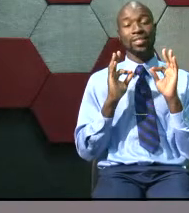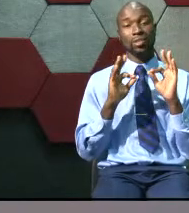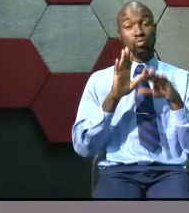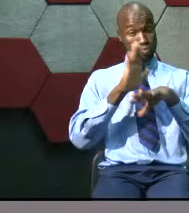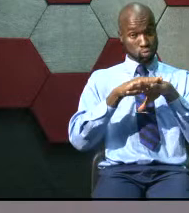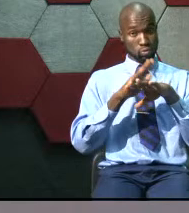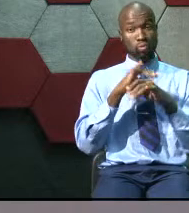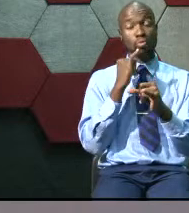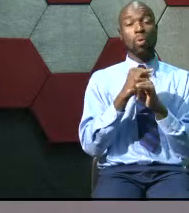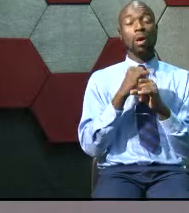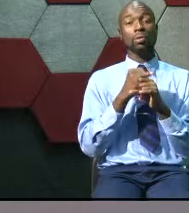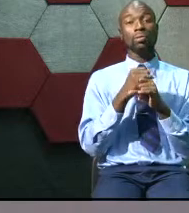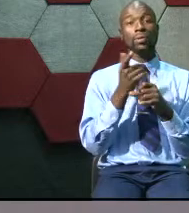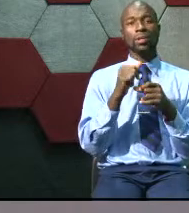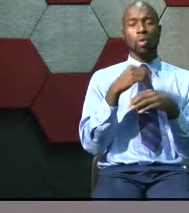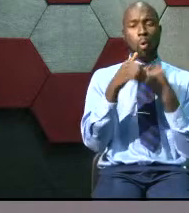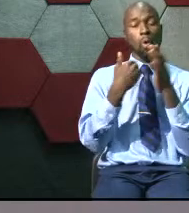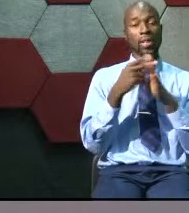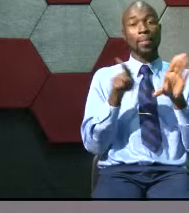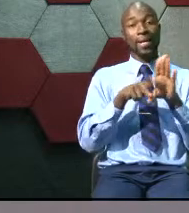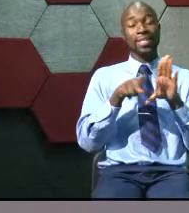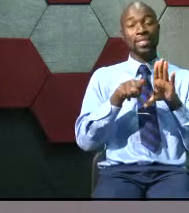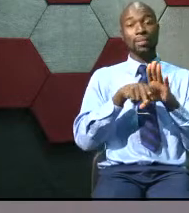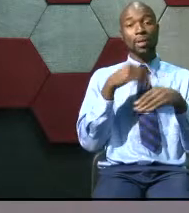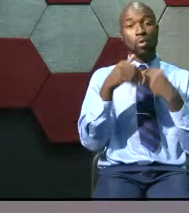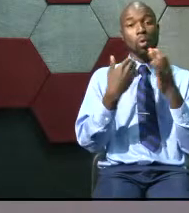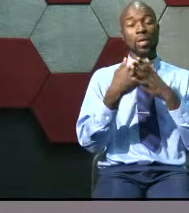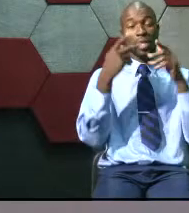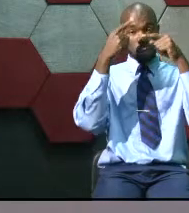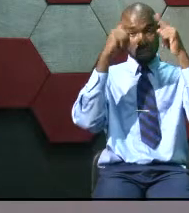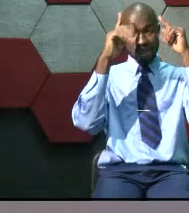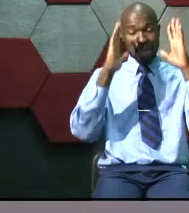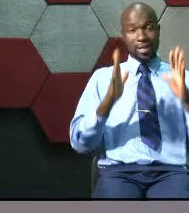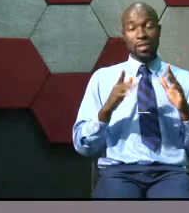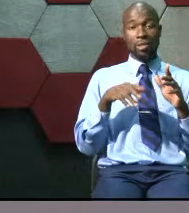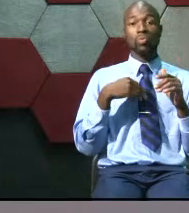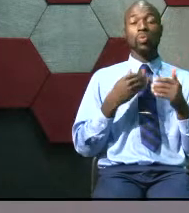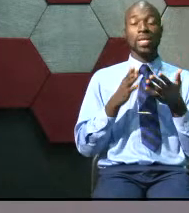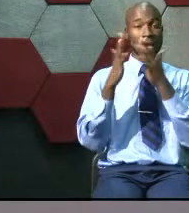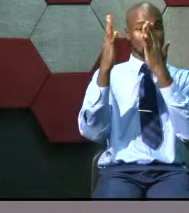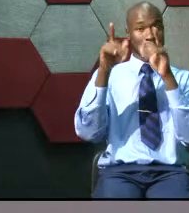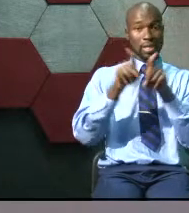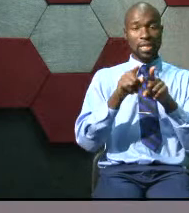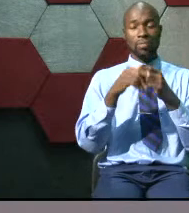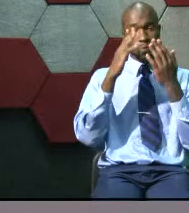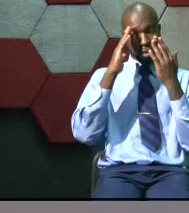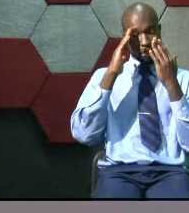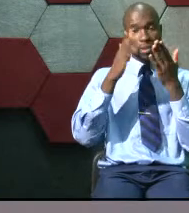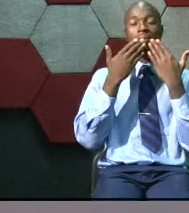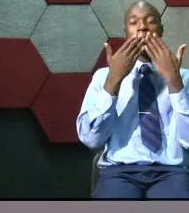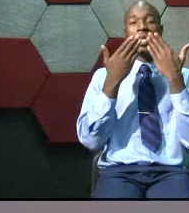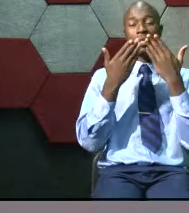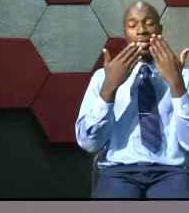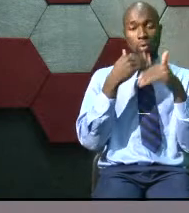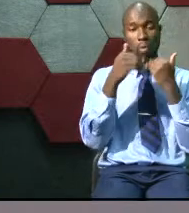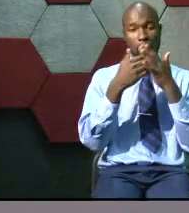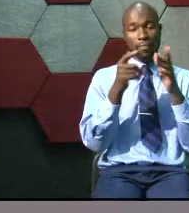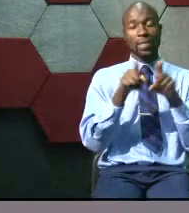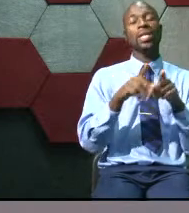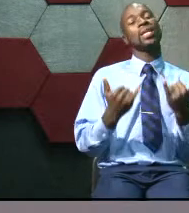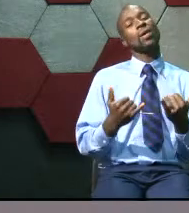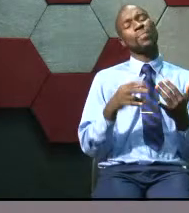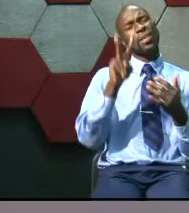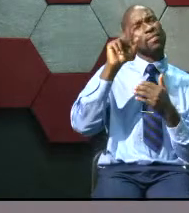work. All the participants, all the winners as well. We appreciate, acknowledge, and salute all of you. Vanessa, what do